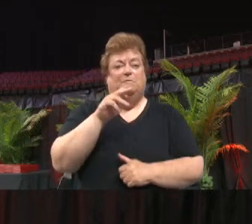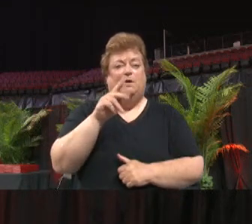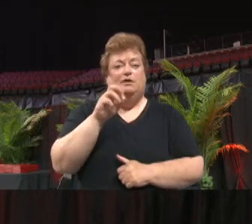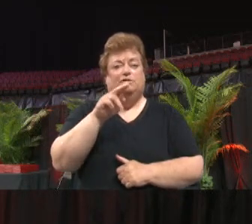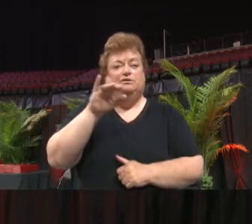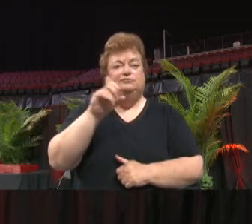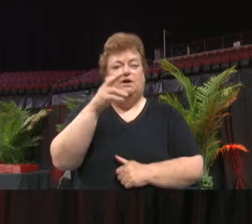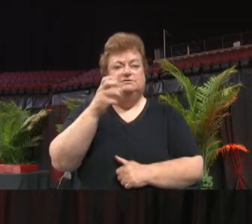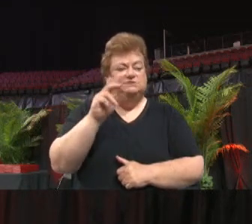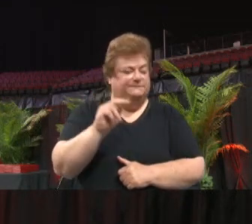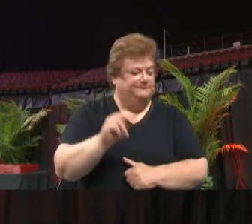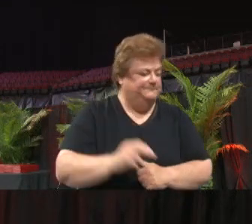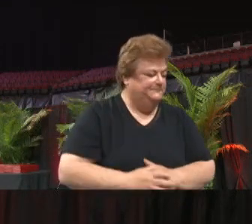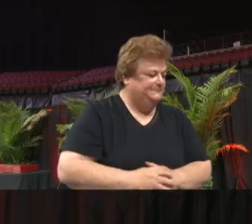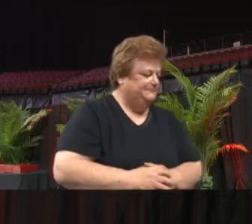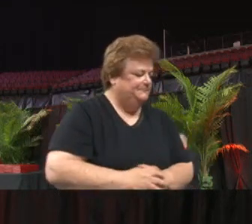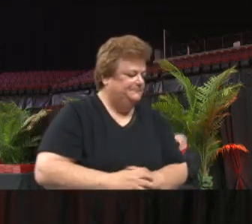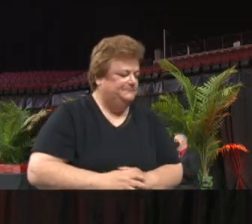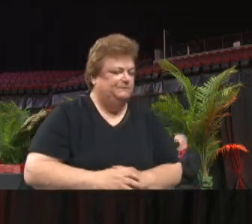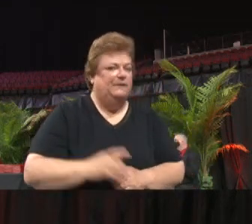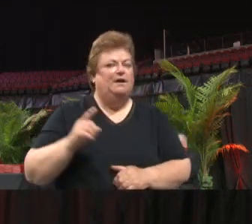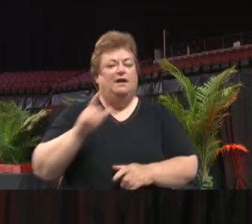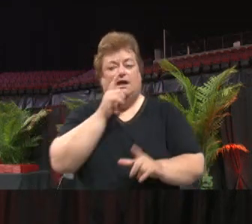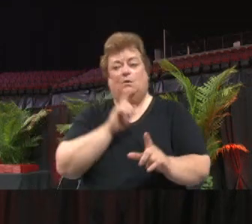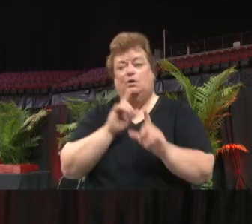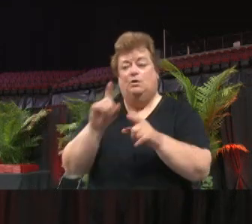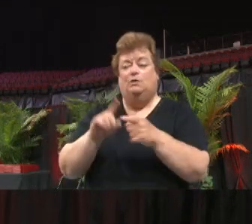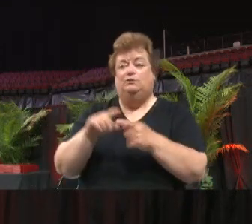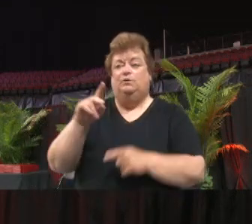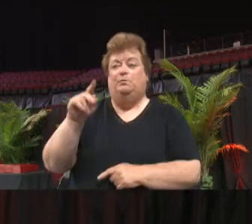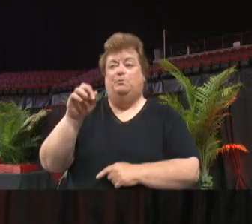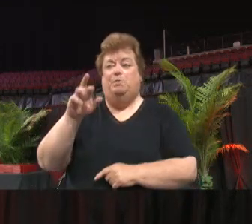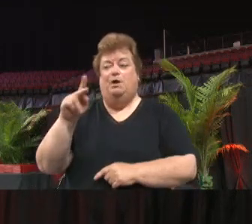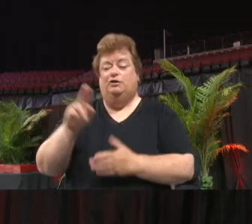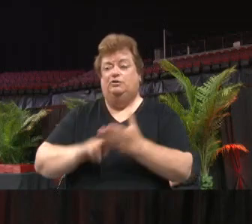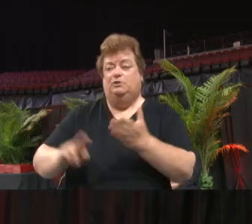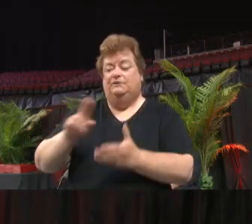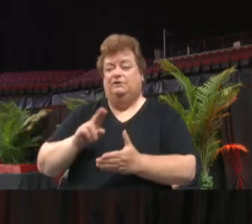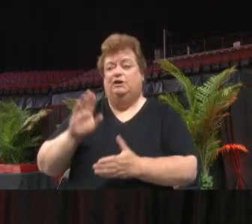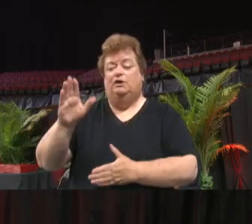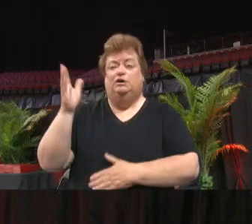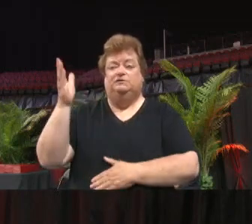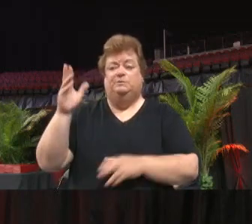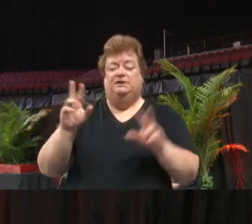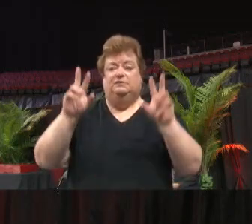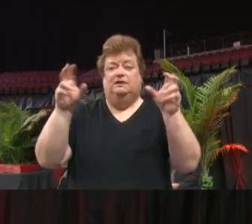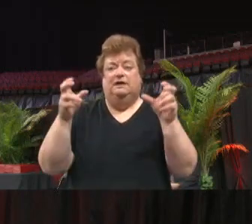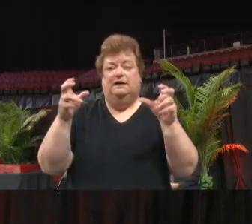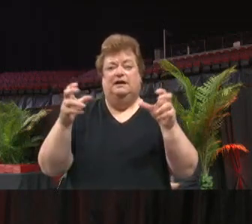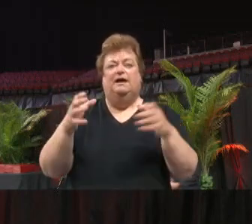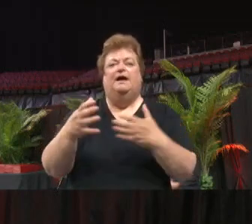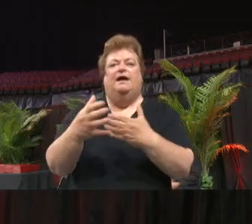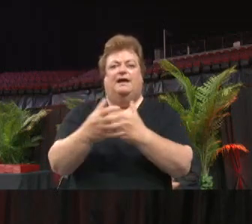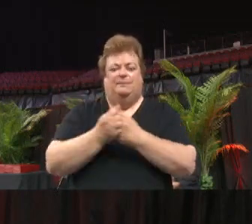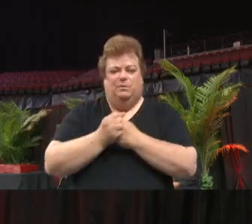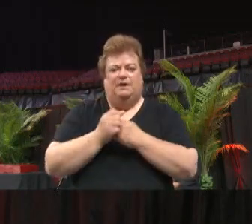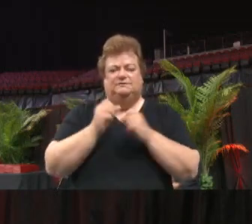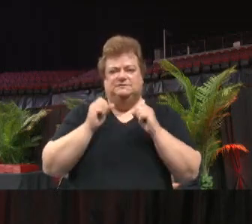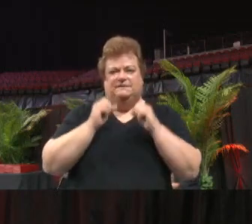Johnson. Parker will be attending Park University, and her speech is titled Embrace the